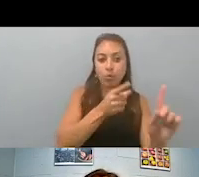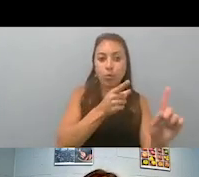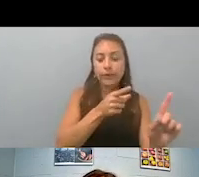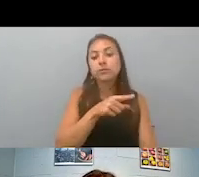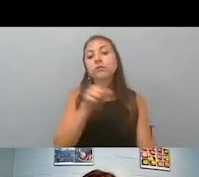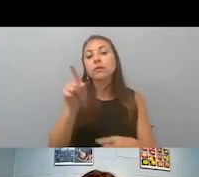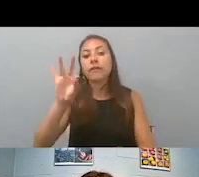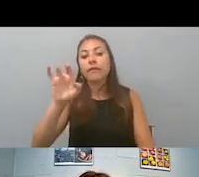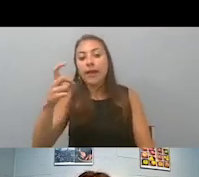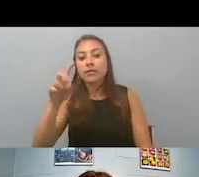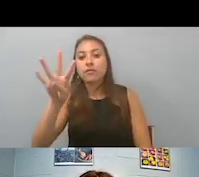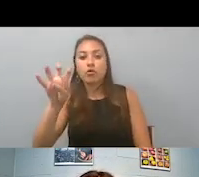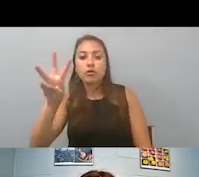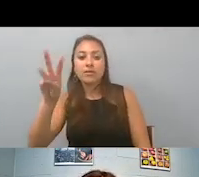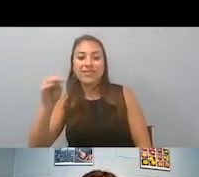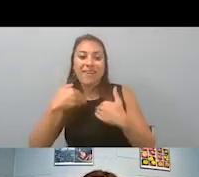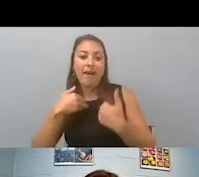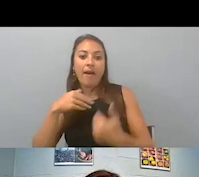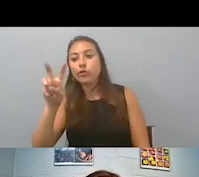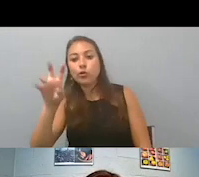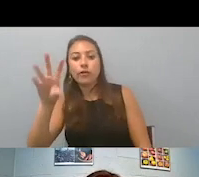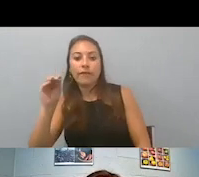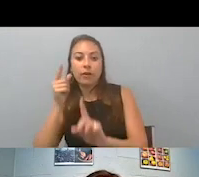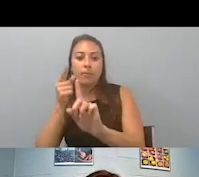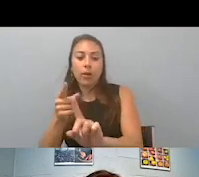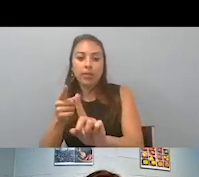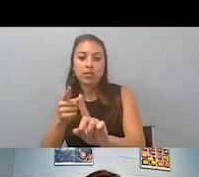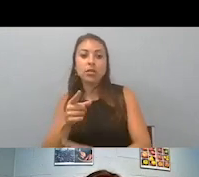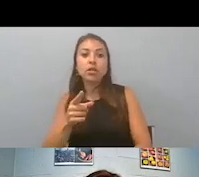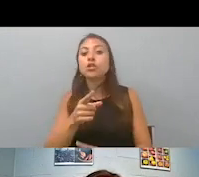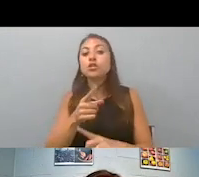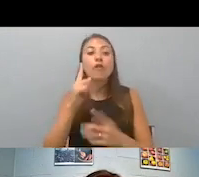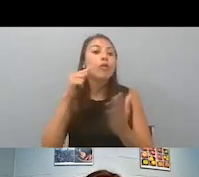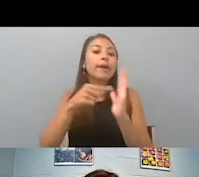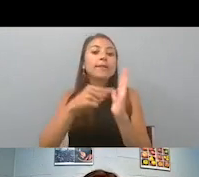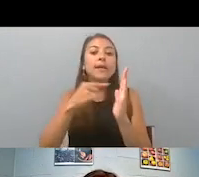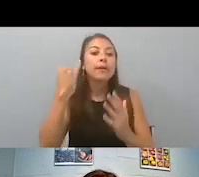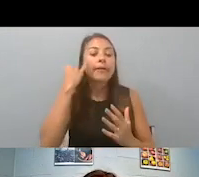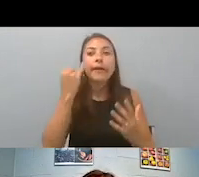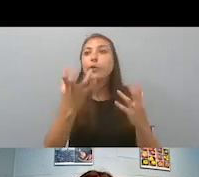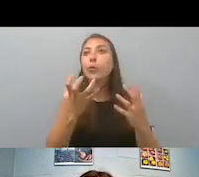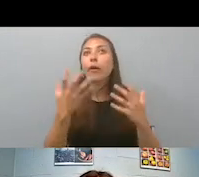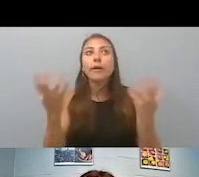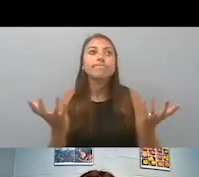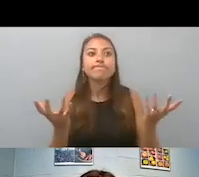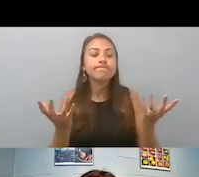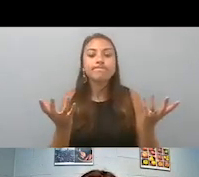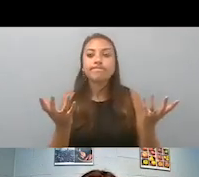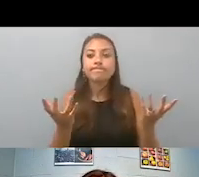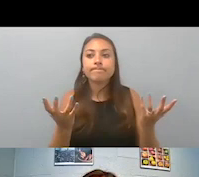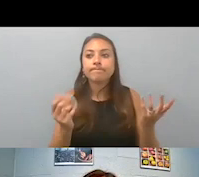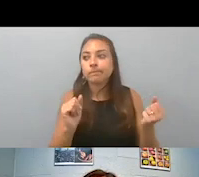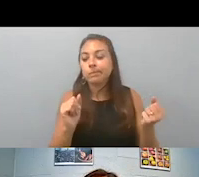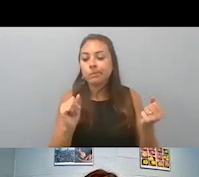you just wanted a bagel, you could use your points rather than the difference really is when